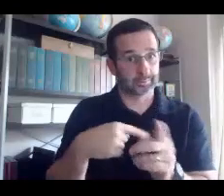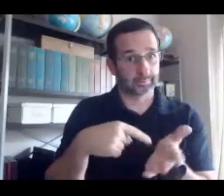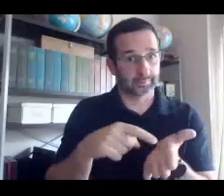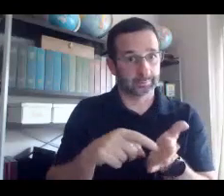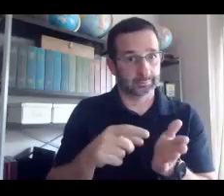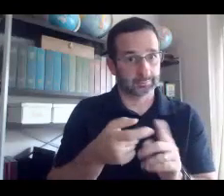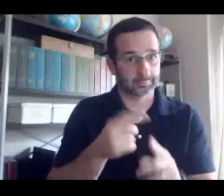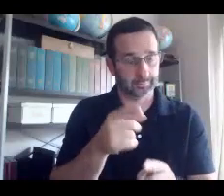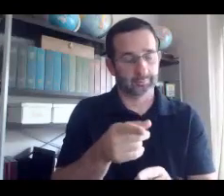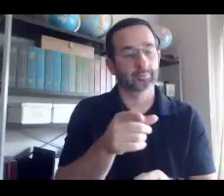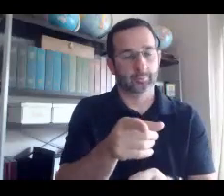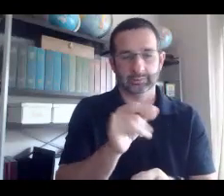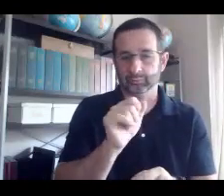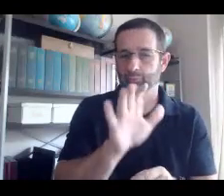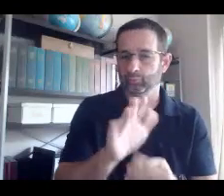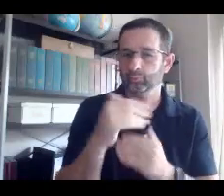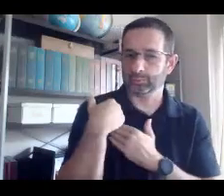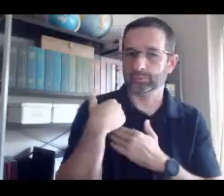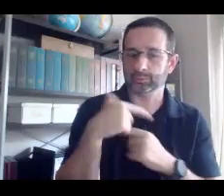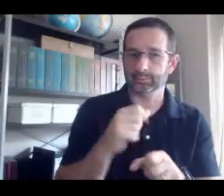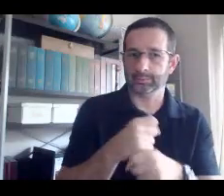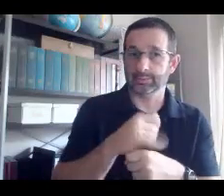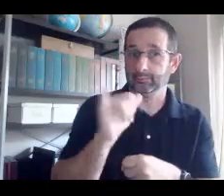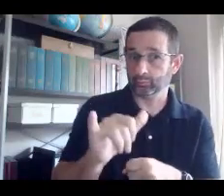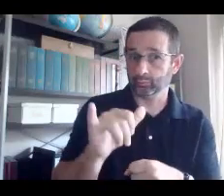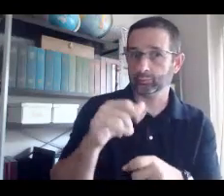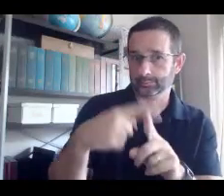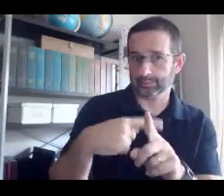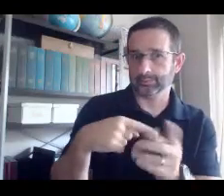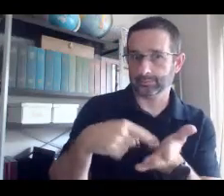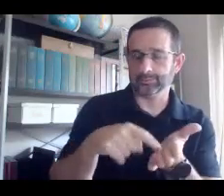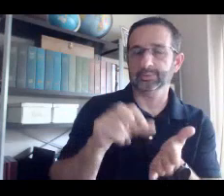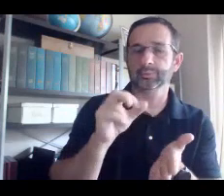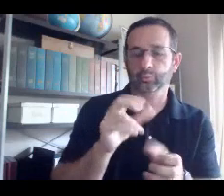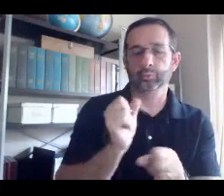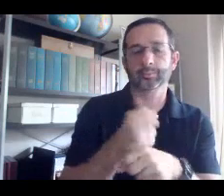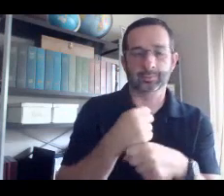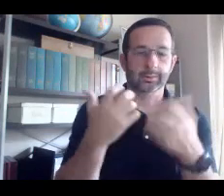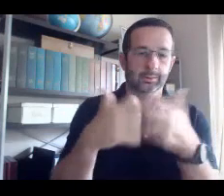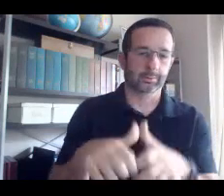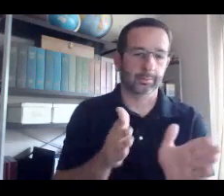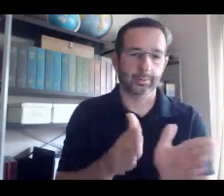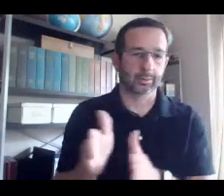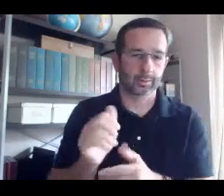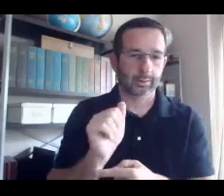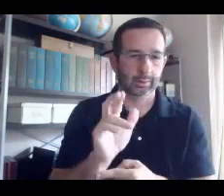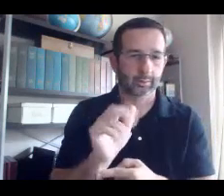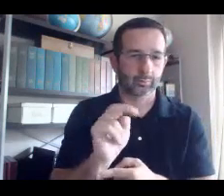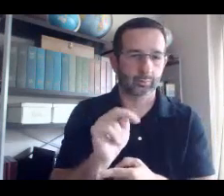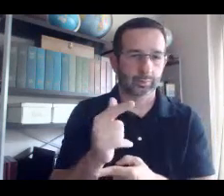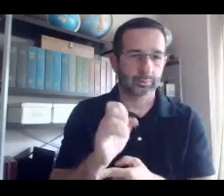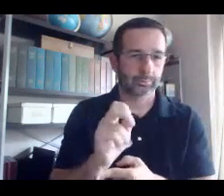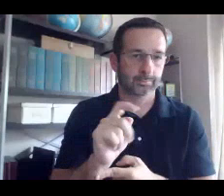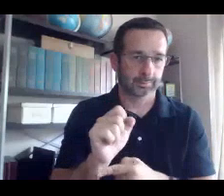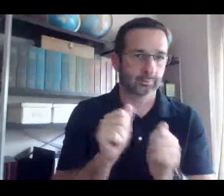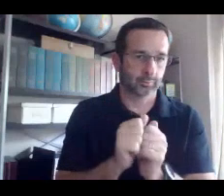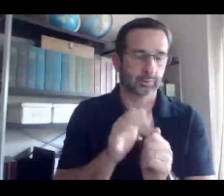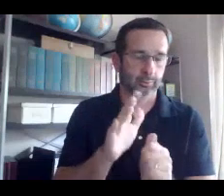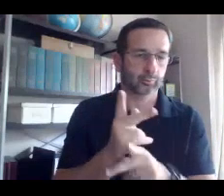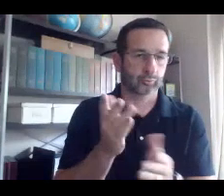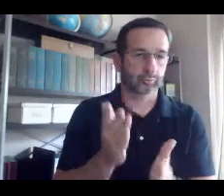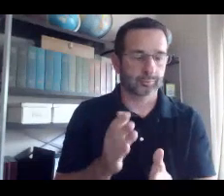or if your loan servicer does require monthly payments to still be made, then it would be your obligation to make those monthly payments or make